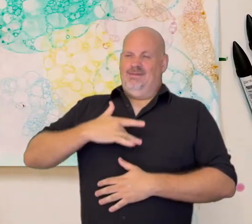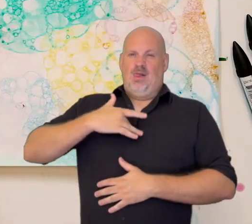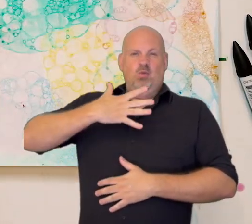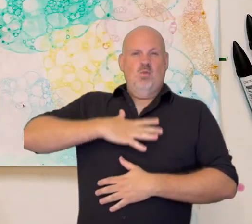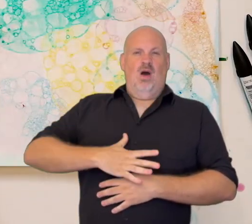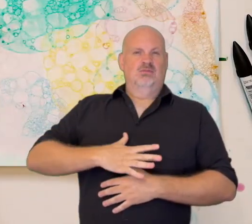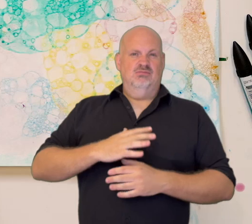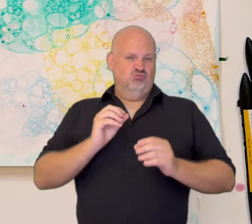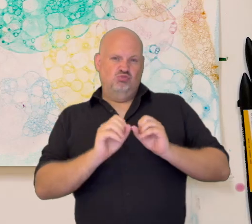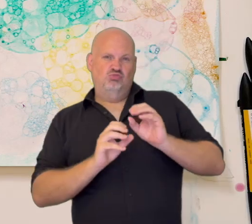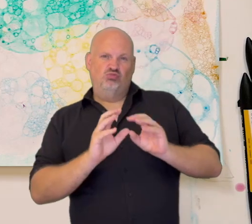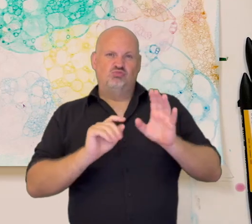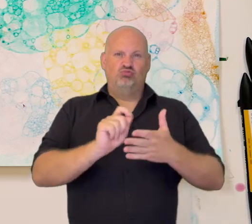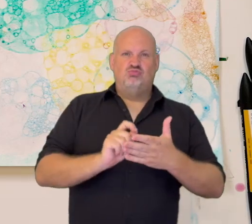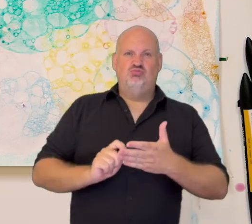feeling.